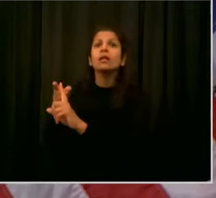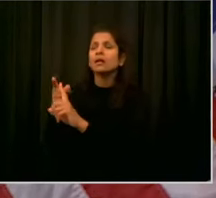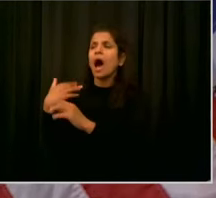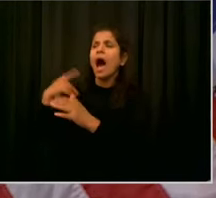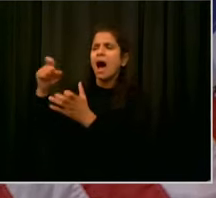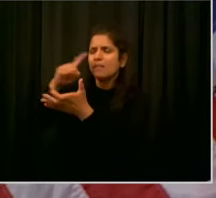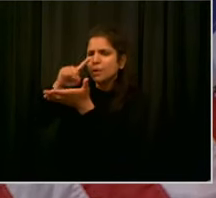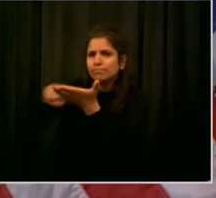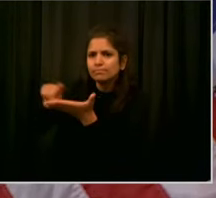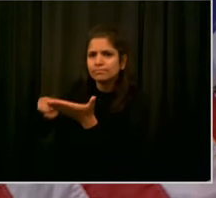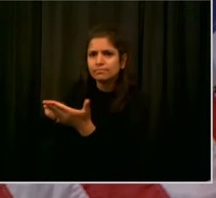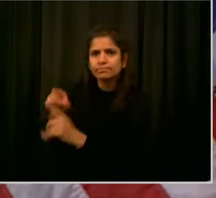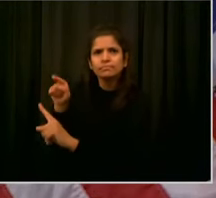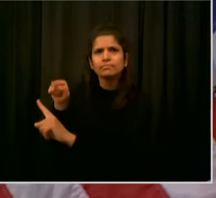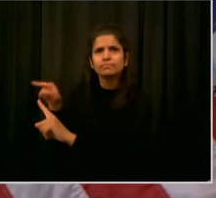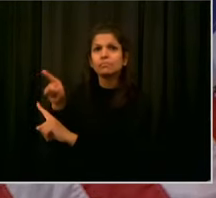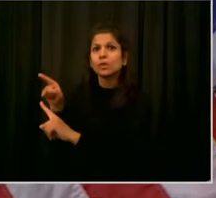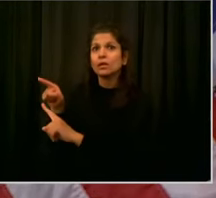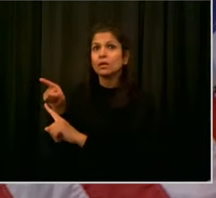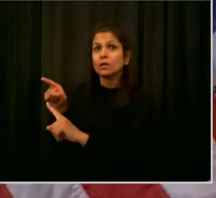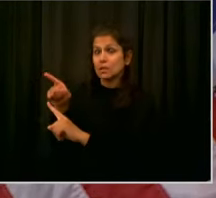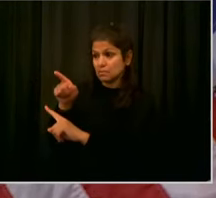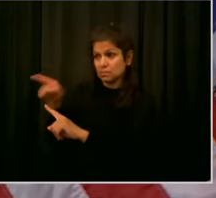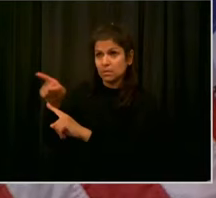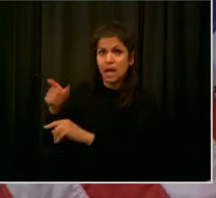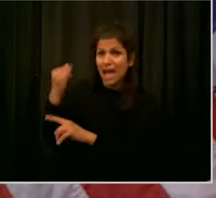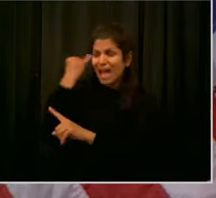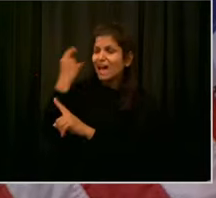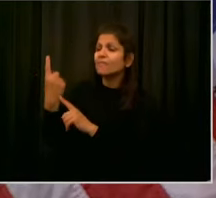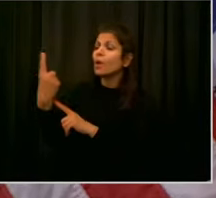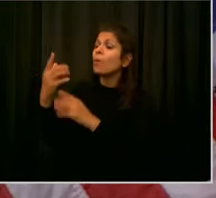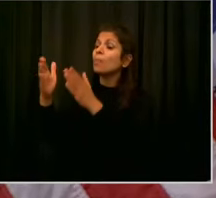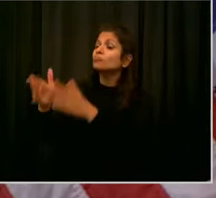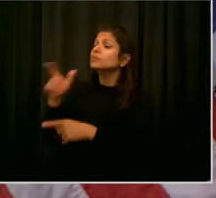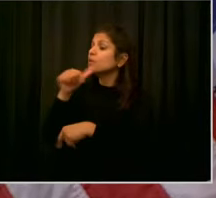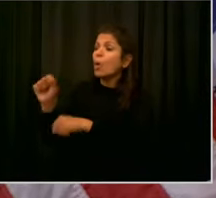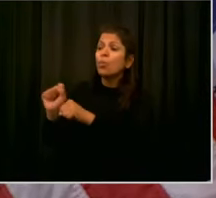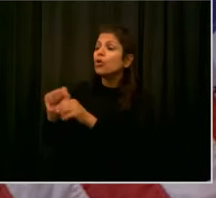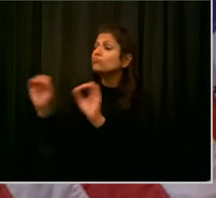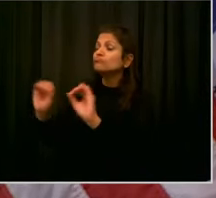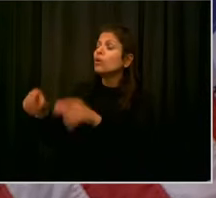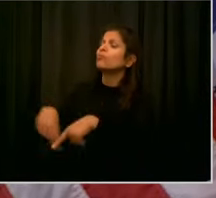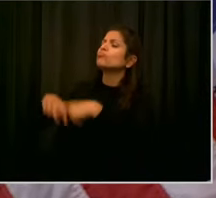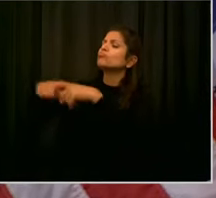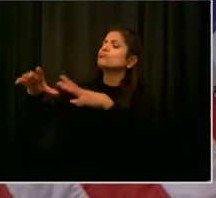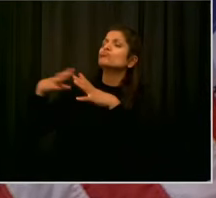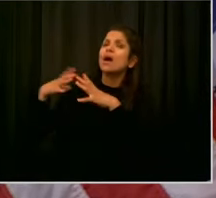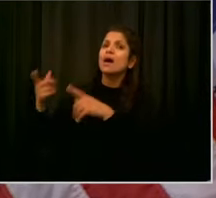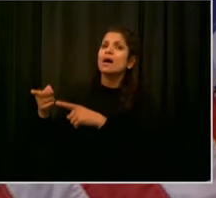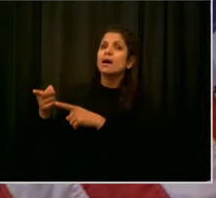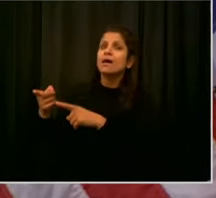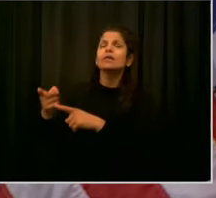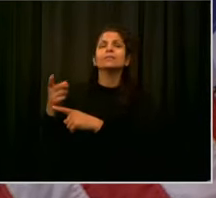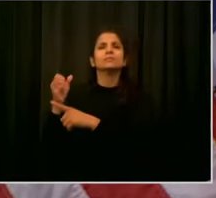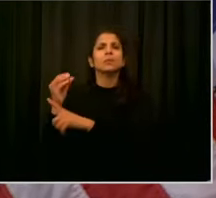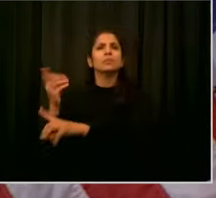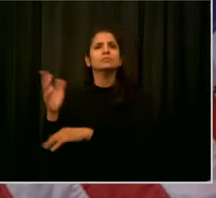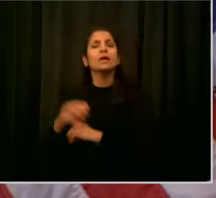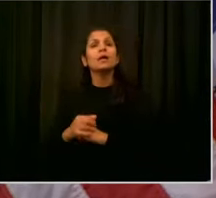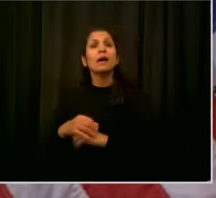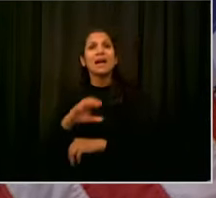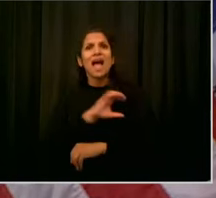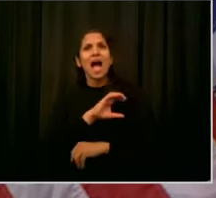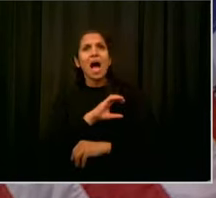results. But one thing is for certain. If an officer has done something that has led to serious questions about their conduct, they're going to be